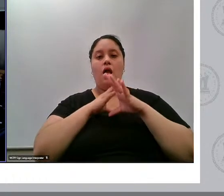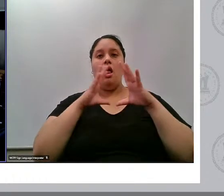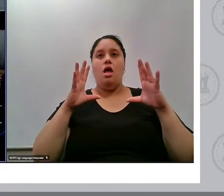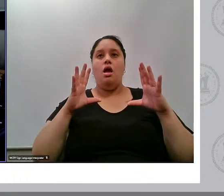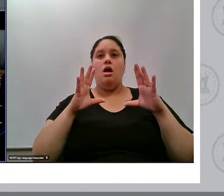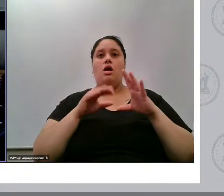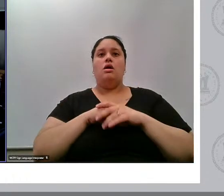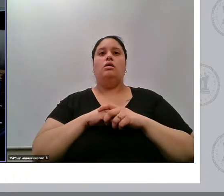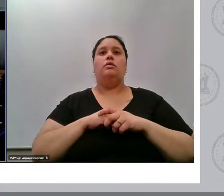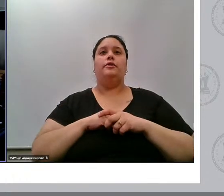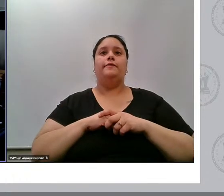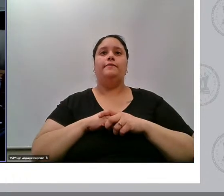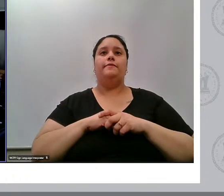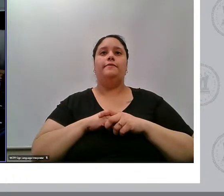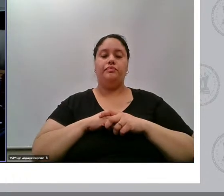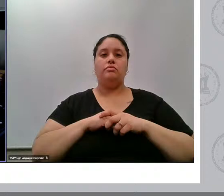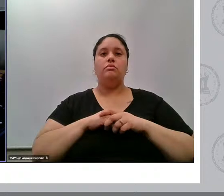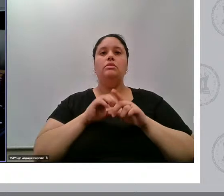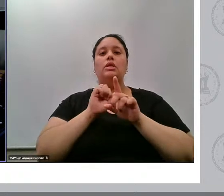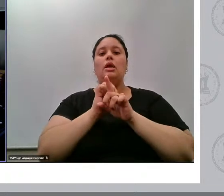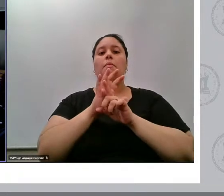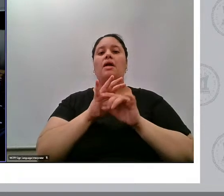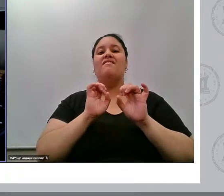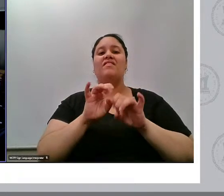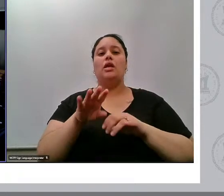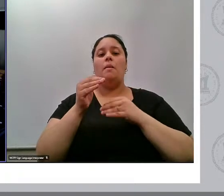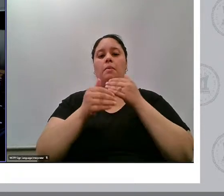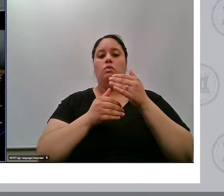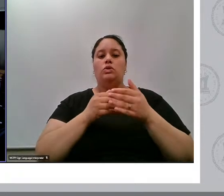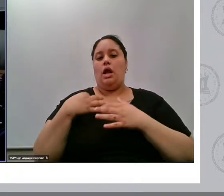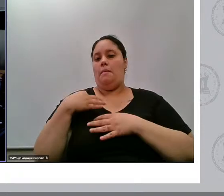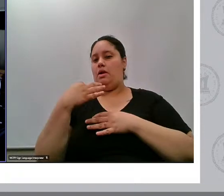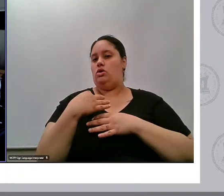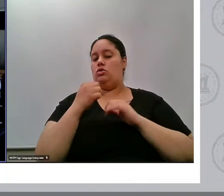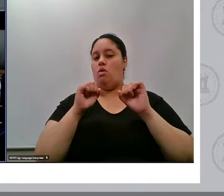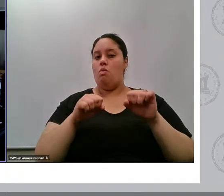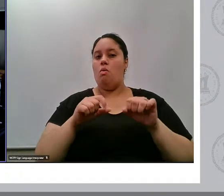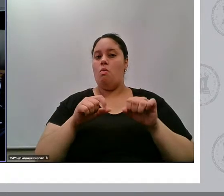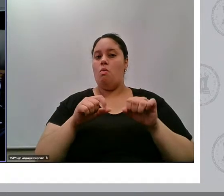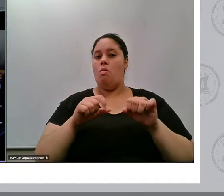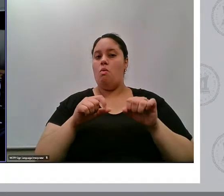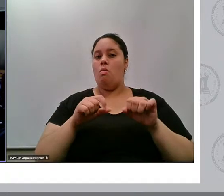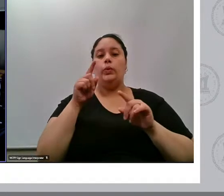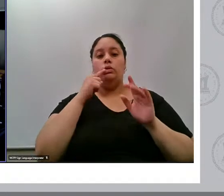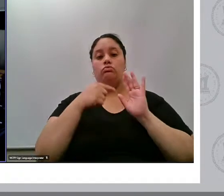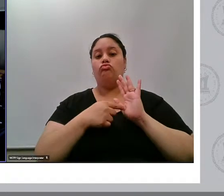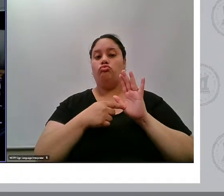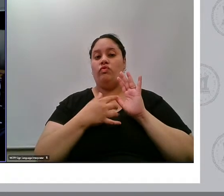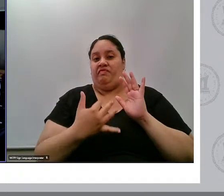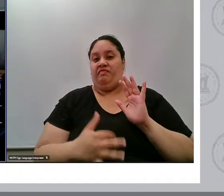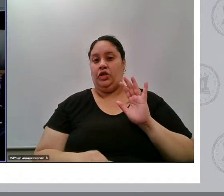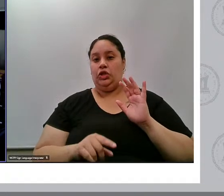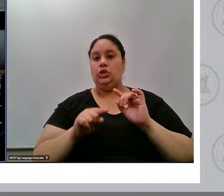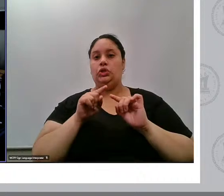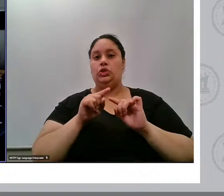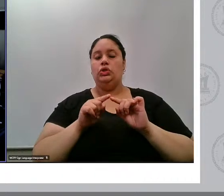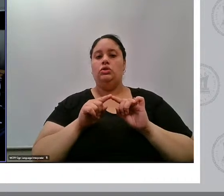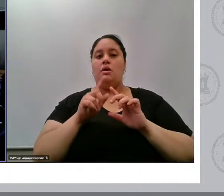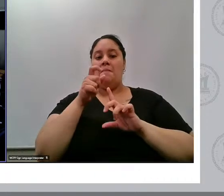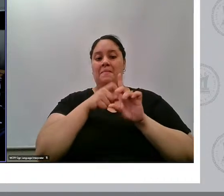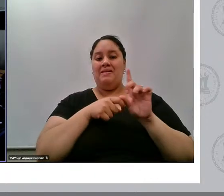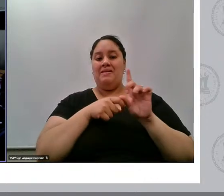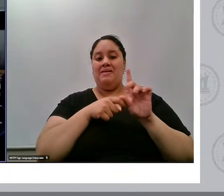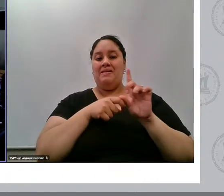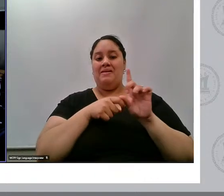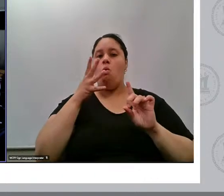does his response have an impact on the process of the application when you guys have indicated that the person who's going